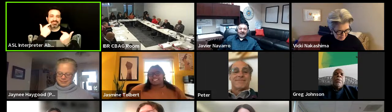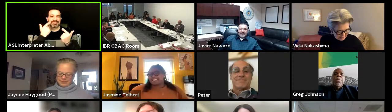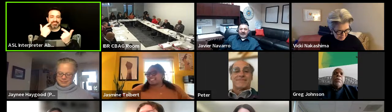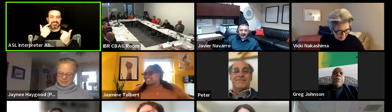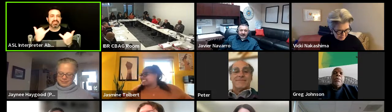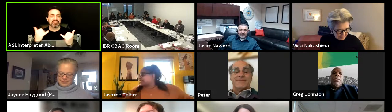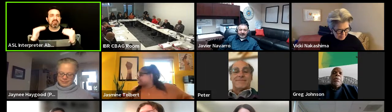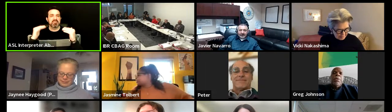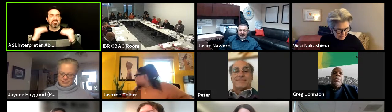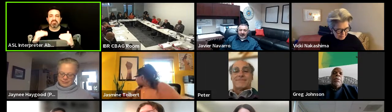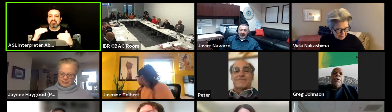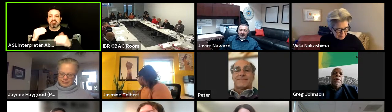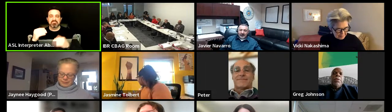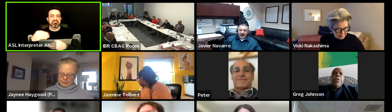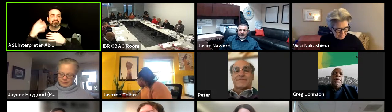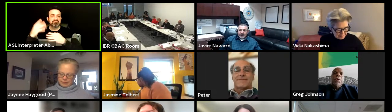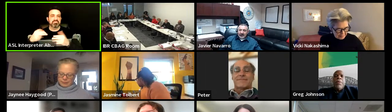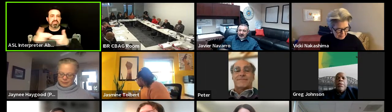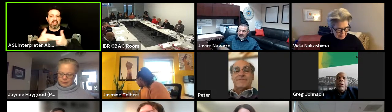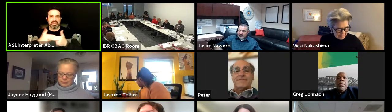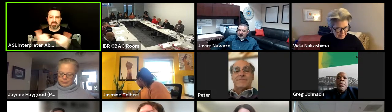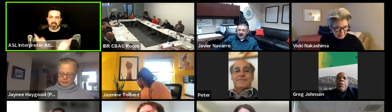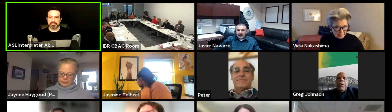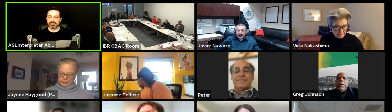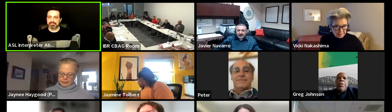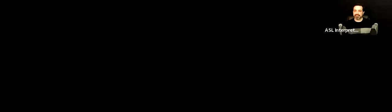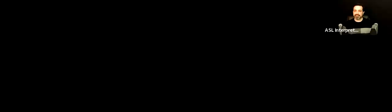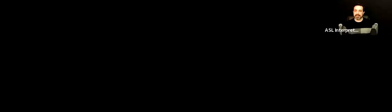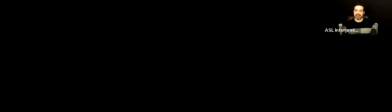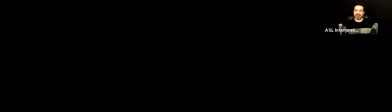Let's go ahead and pull up our slides.